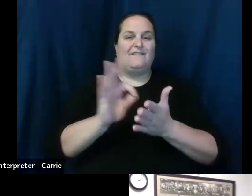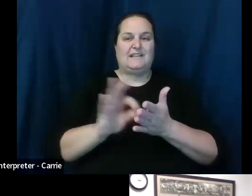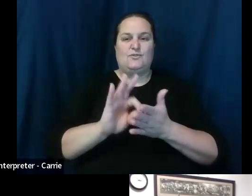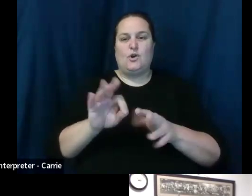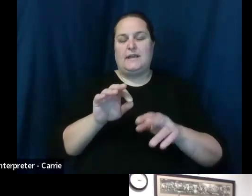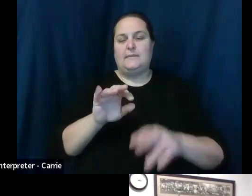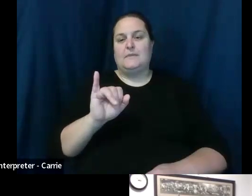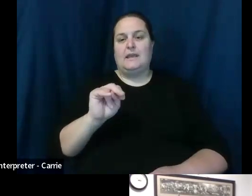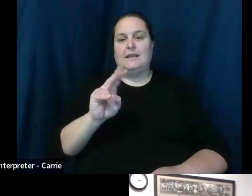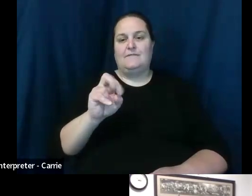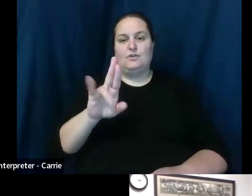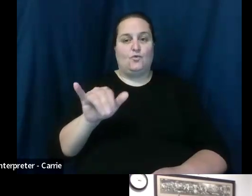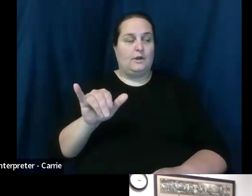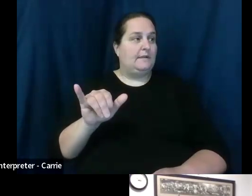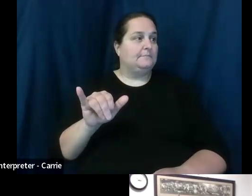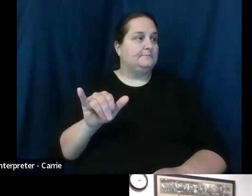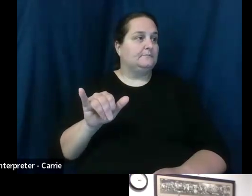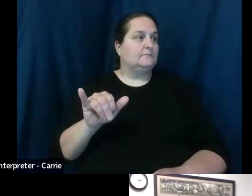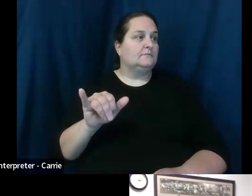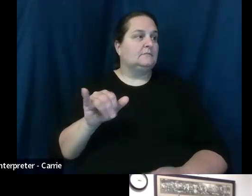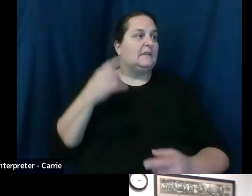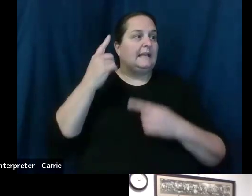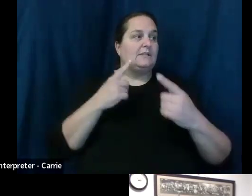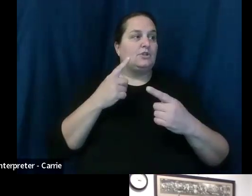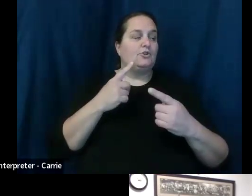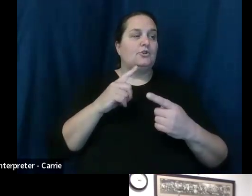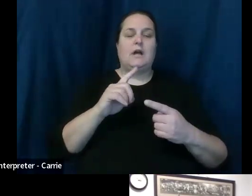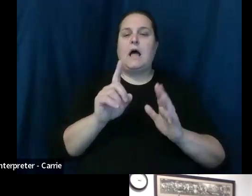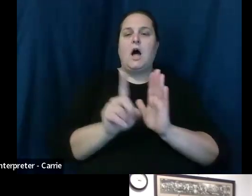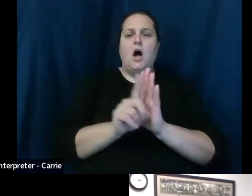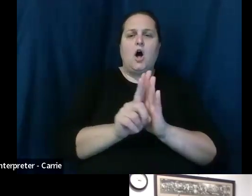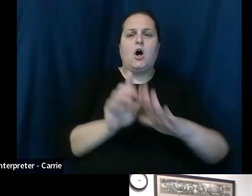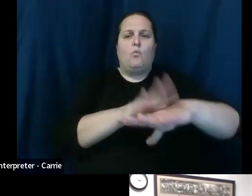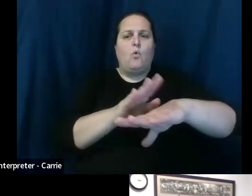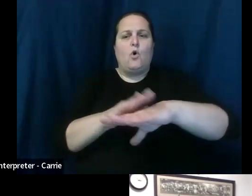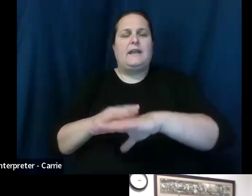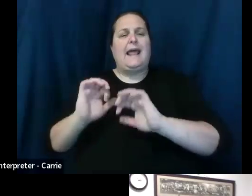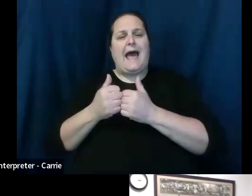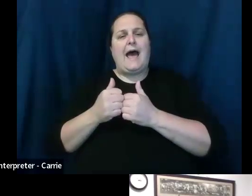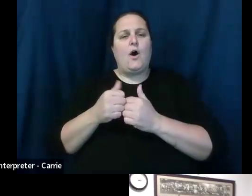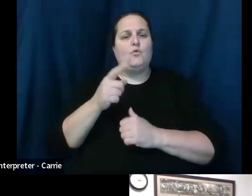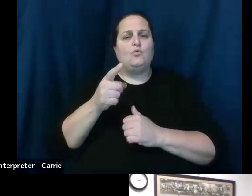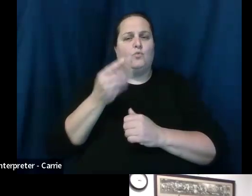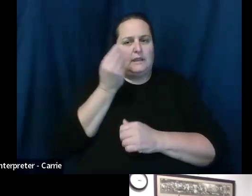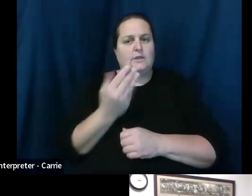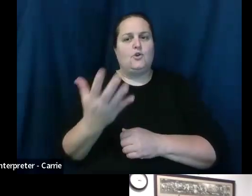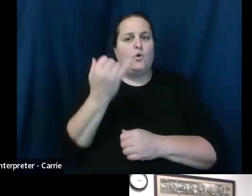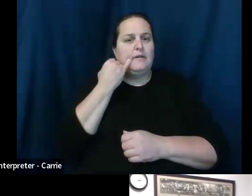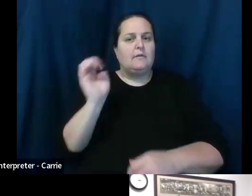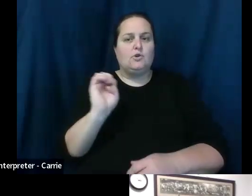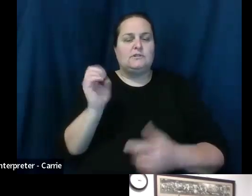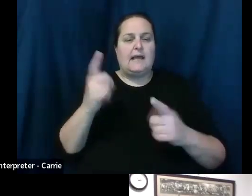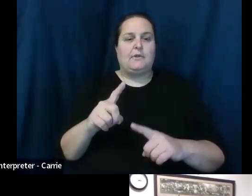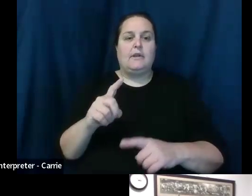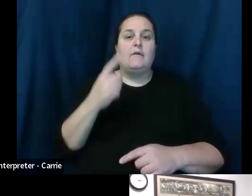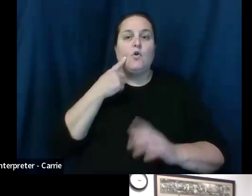consider alert and warning. So that's how you will be alerted and warned about emergencies. And that's things like